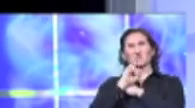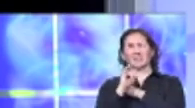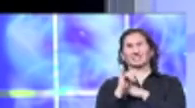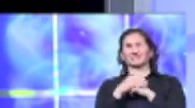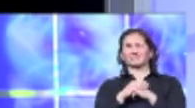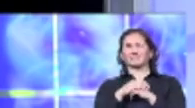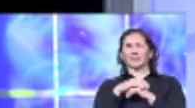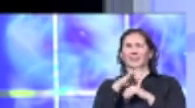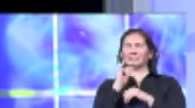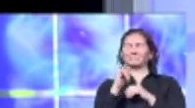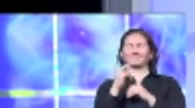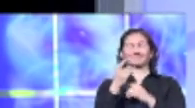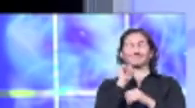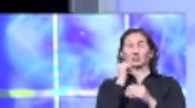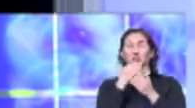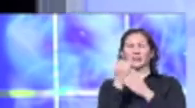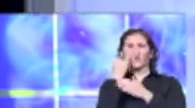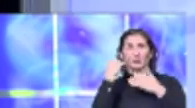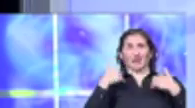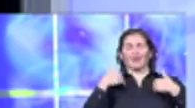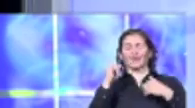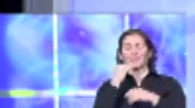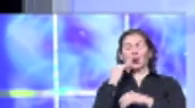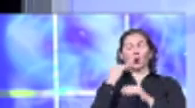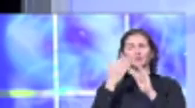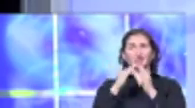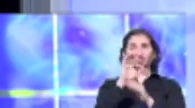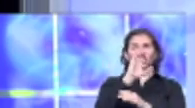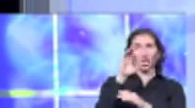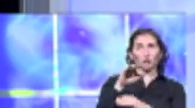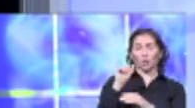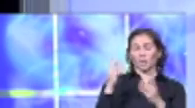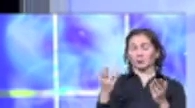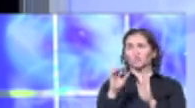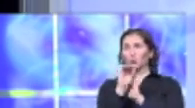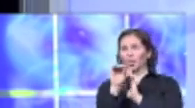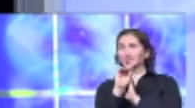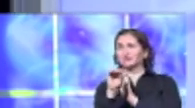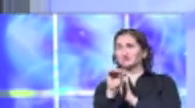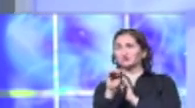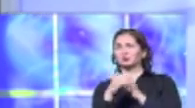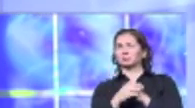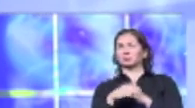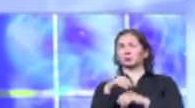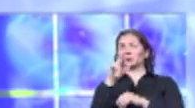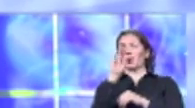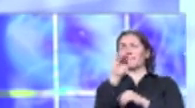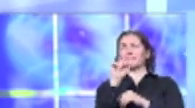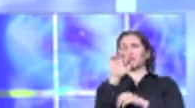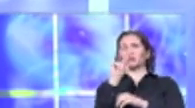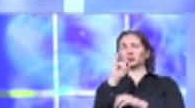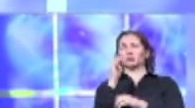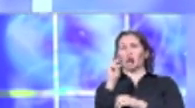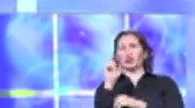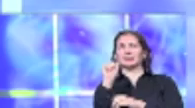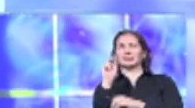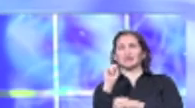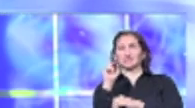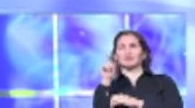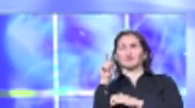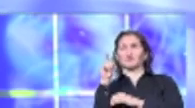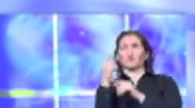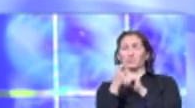have a city like my hometown, Chicago, or in New Orleans, where as the Robert Wood Johnson Foundation